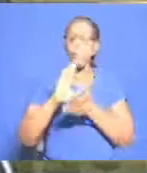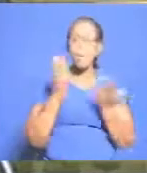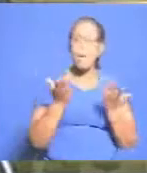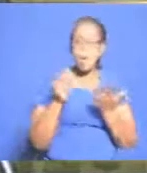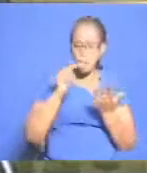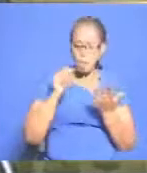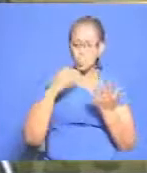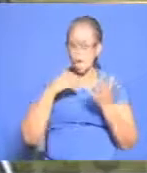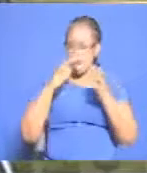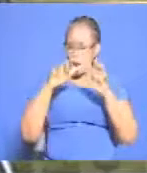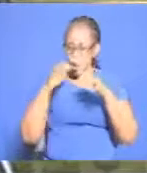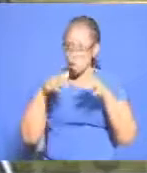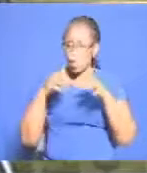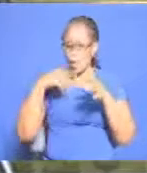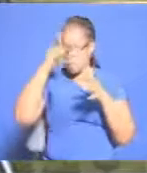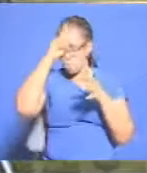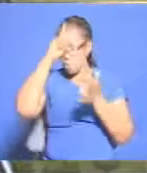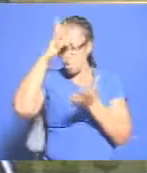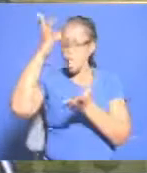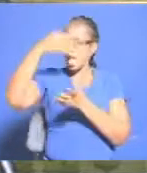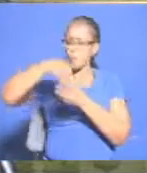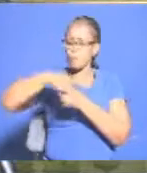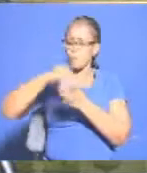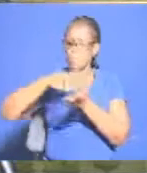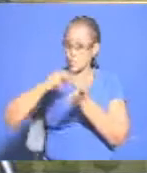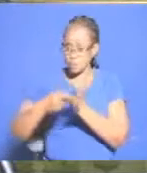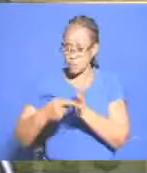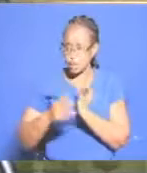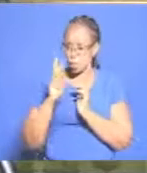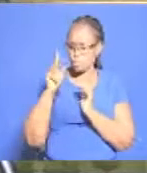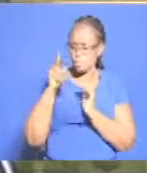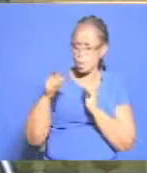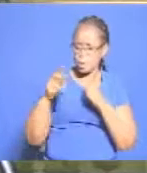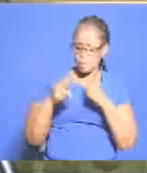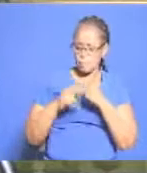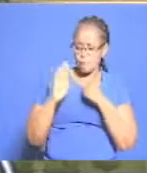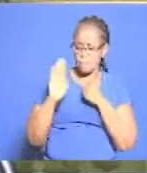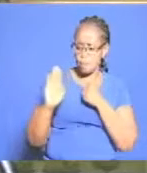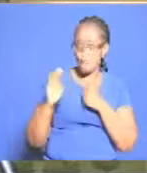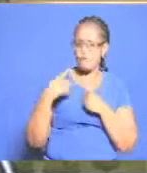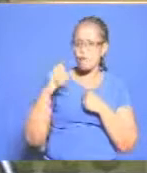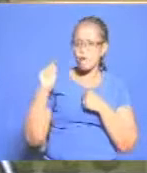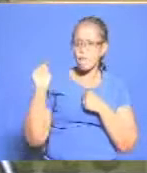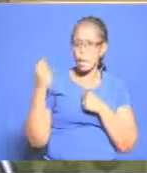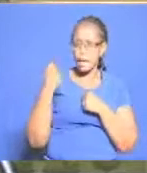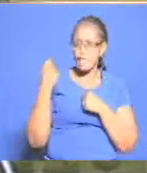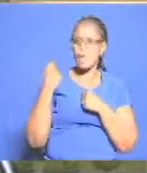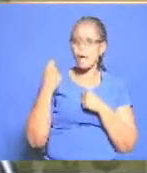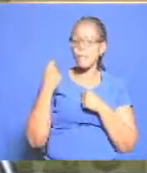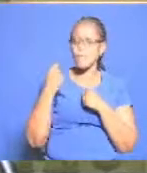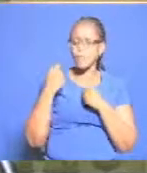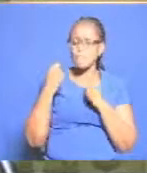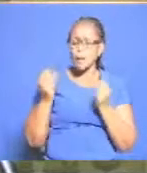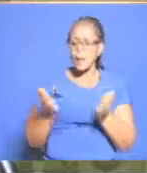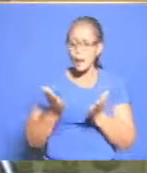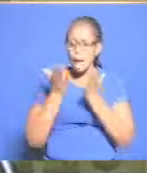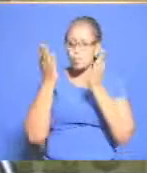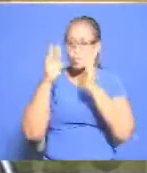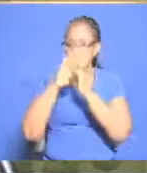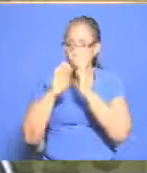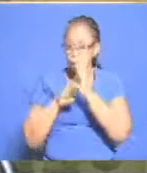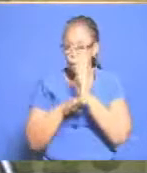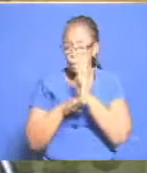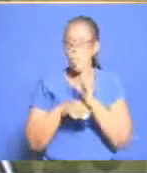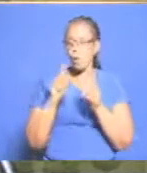Rural Inclusivity Project, cash link 2.7 billion for the Kenya Cereal Enhancement Program. Cash link